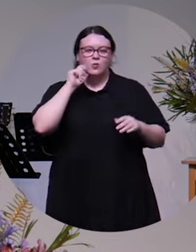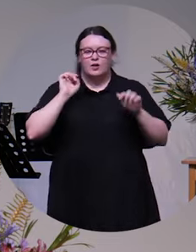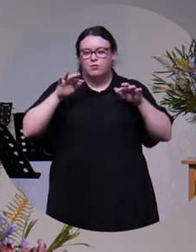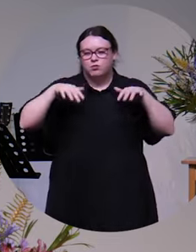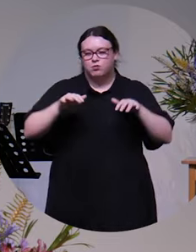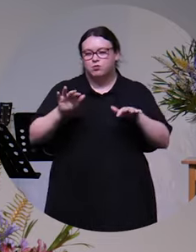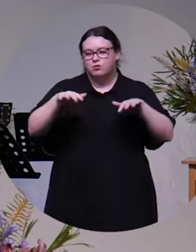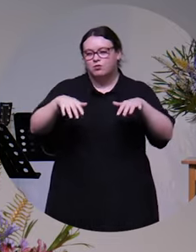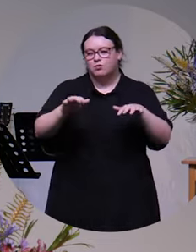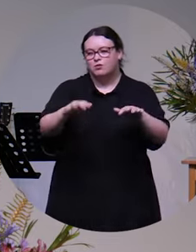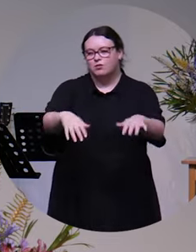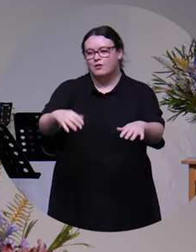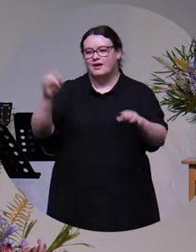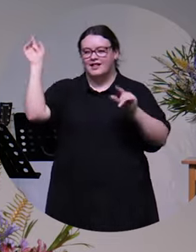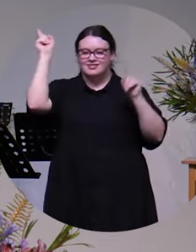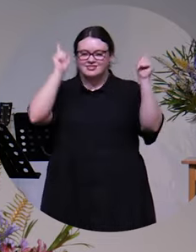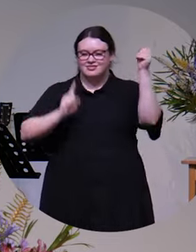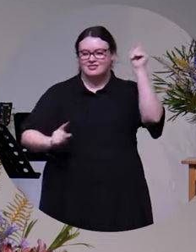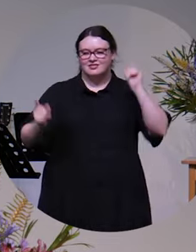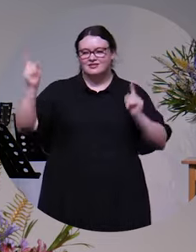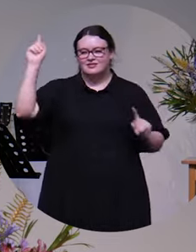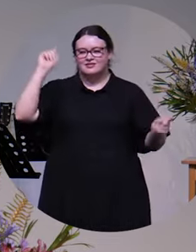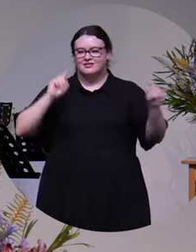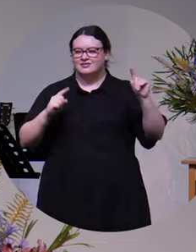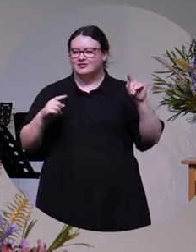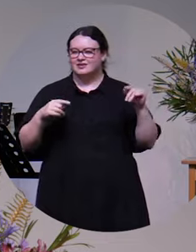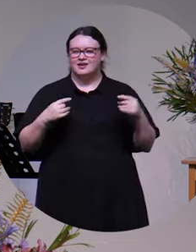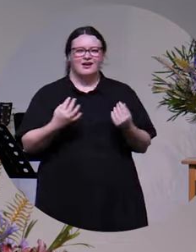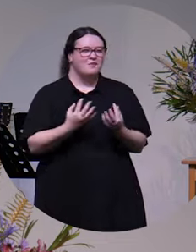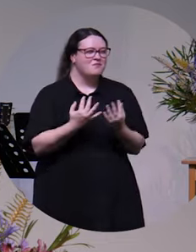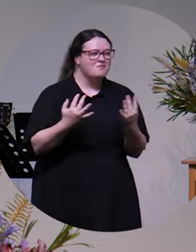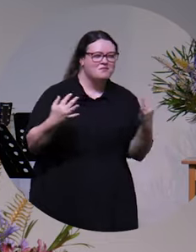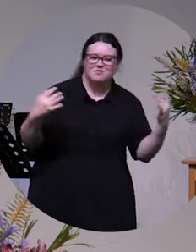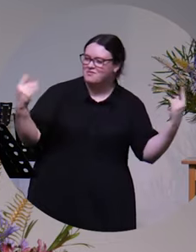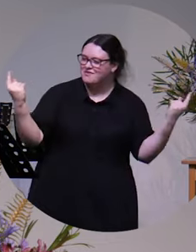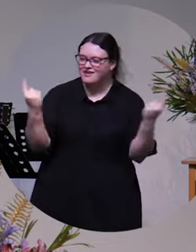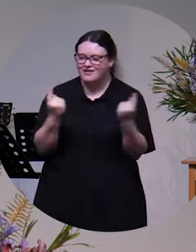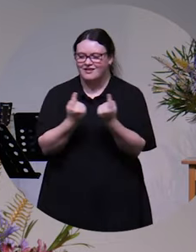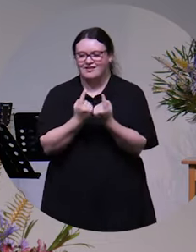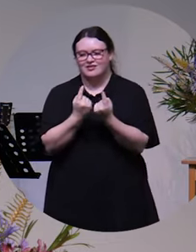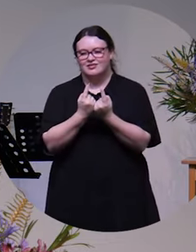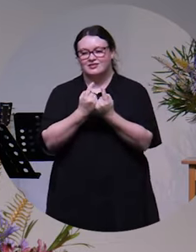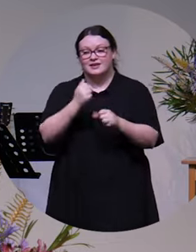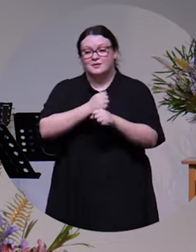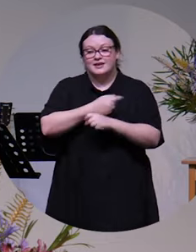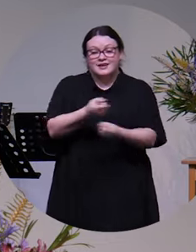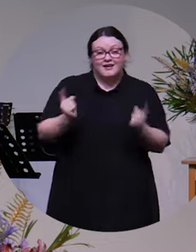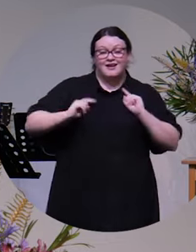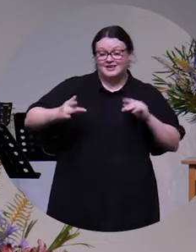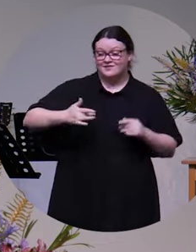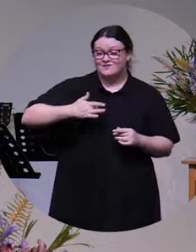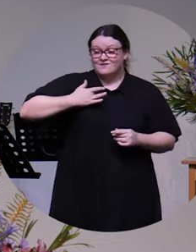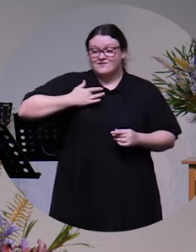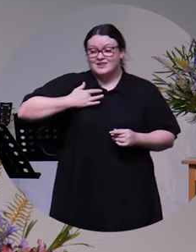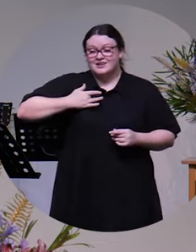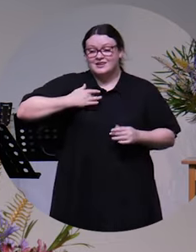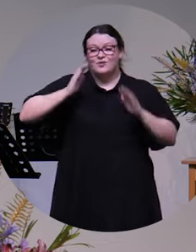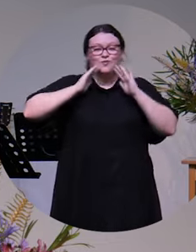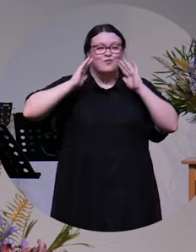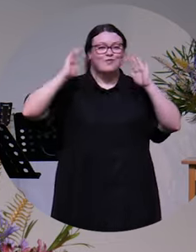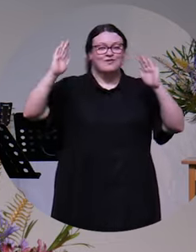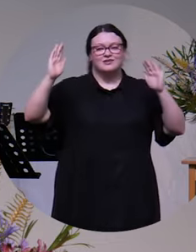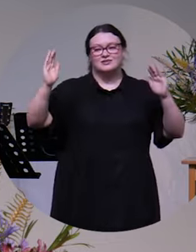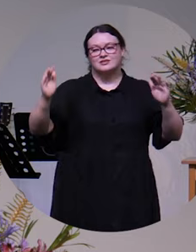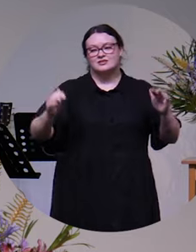of wonder. Wonder that God has made these things possible and that we, who are both infinitely small and infinitely loved,